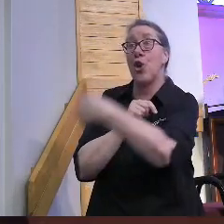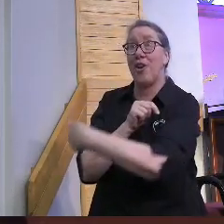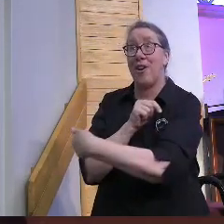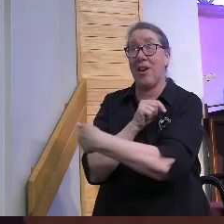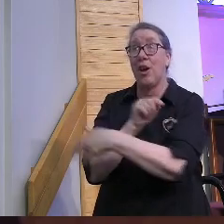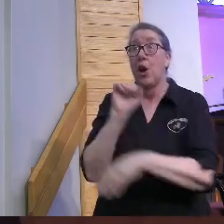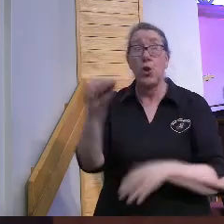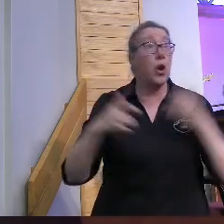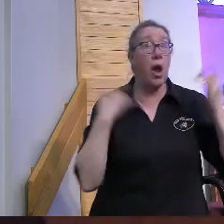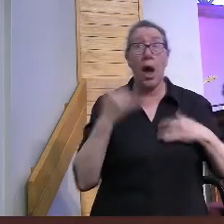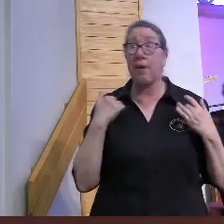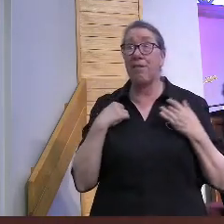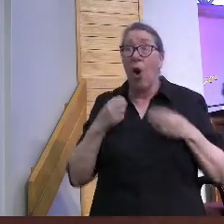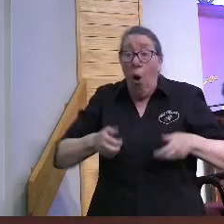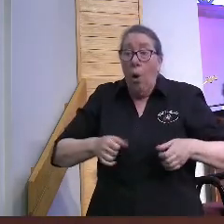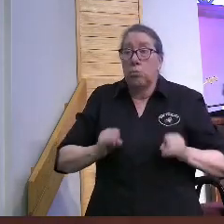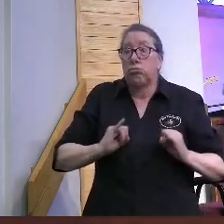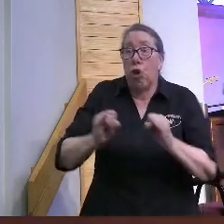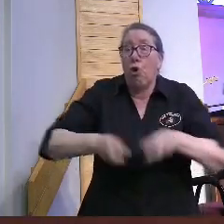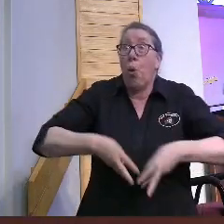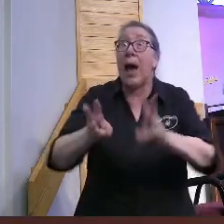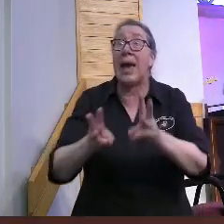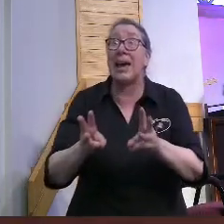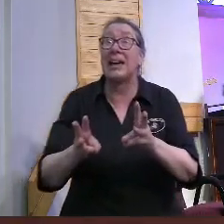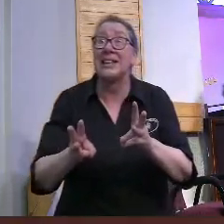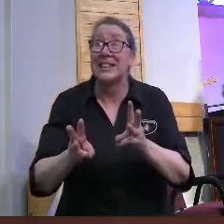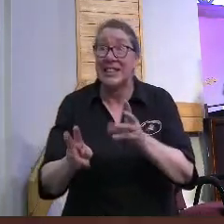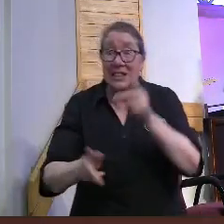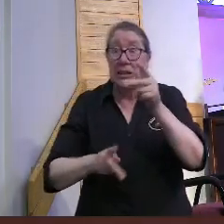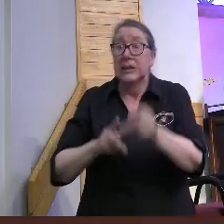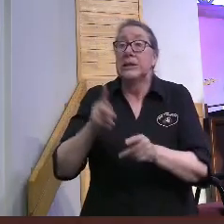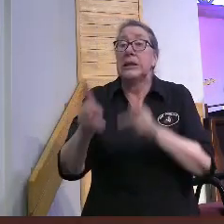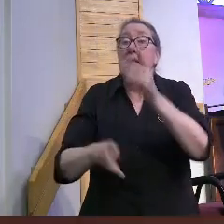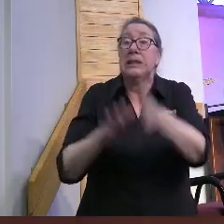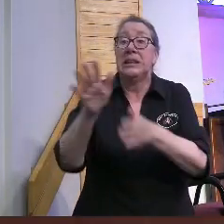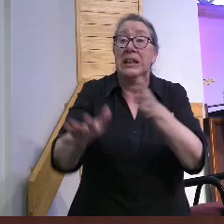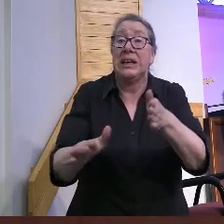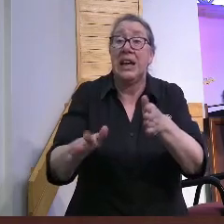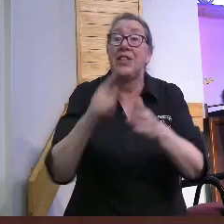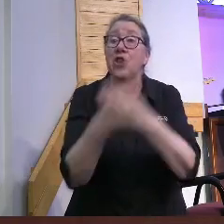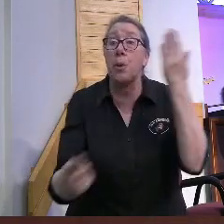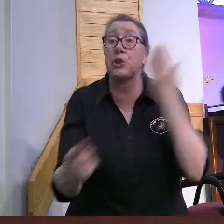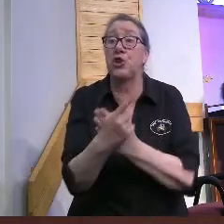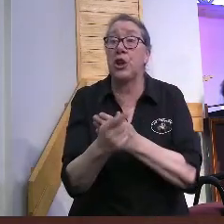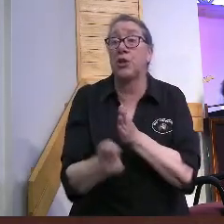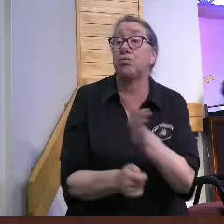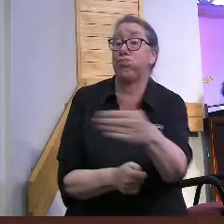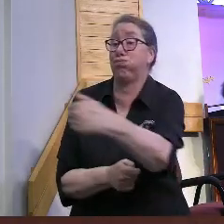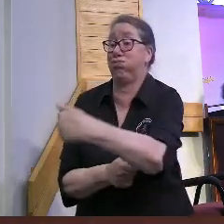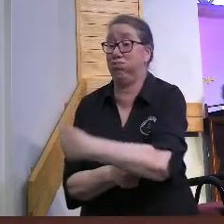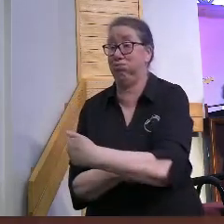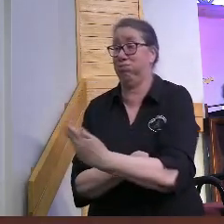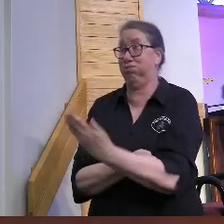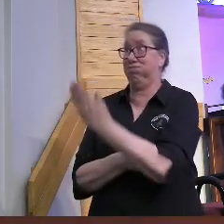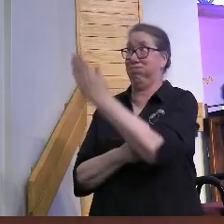in the wrong direction. You know that you're going on the wrong path. You're on that dual carriageway. There is an opportunity today to turn around and get everything